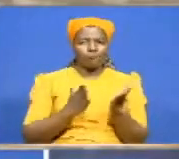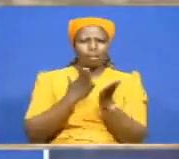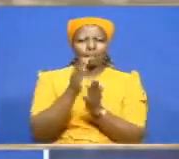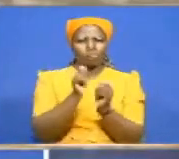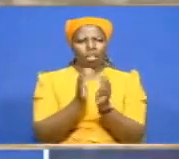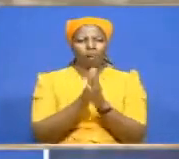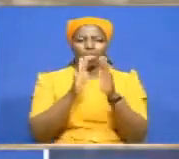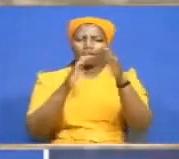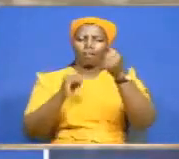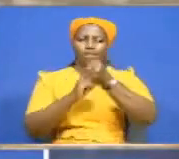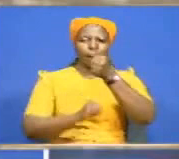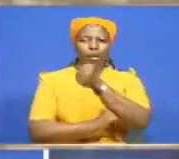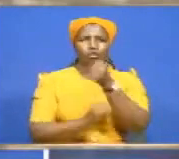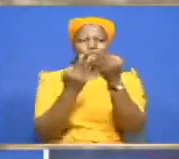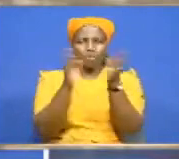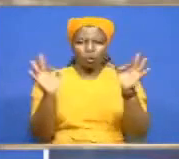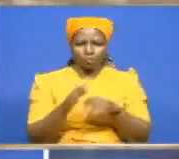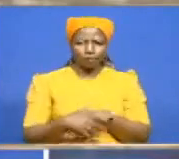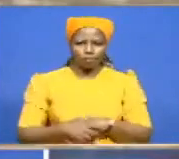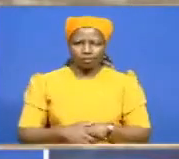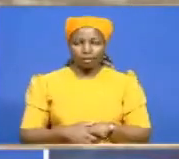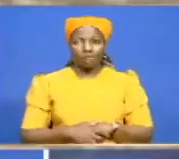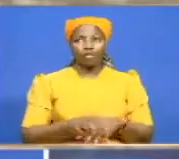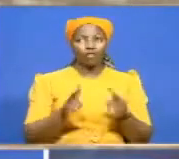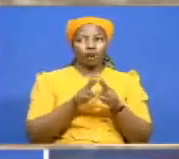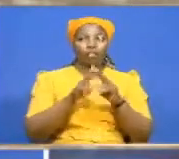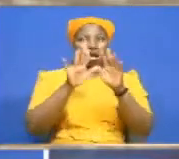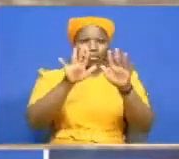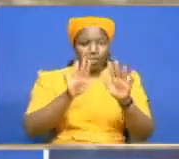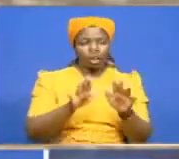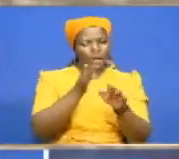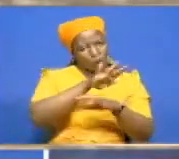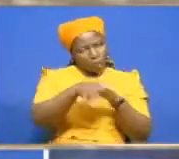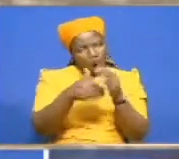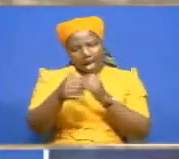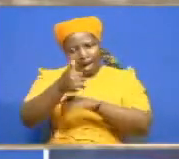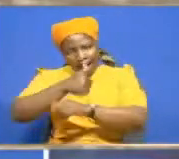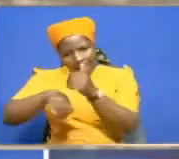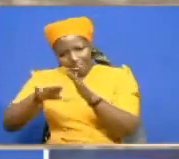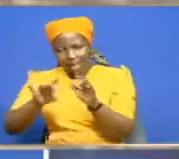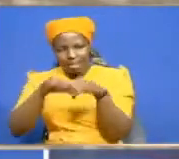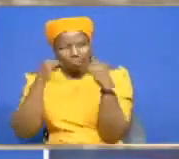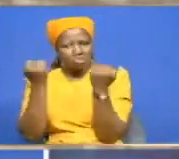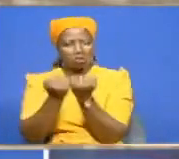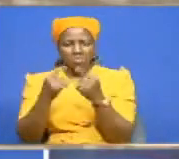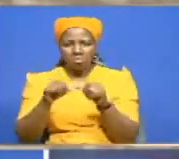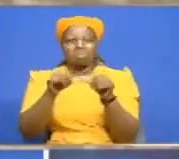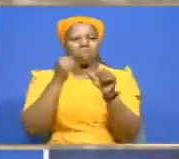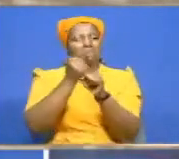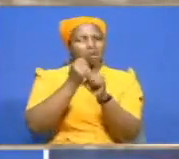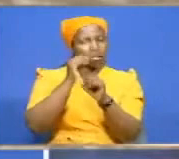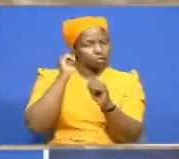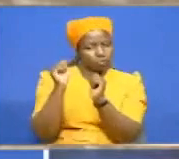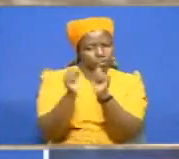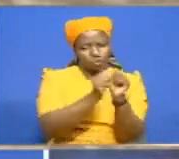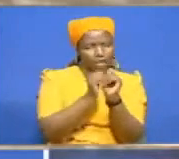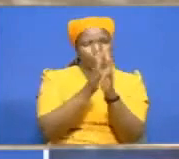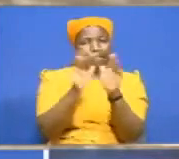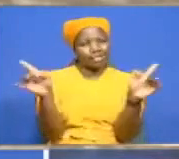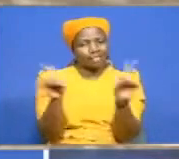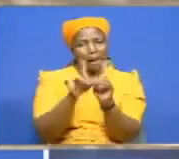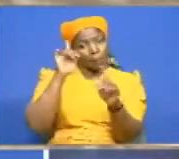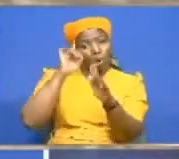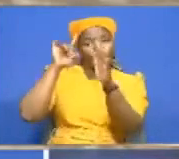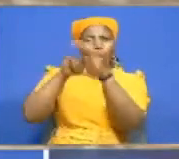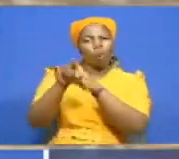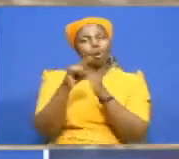is necessary that all actors in society continue to work together with the same goal, and that every person